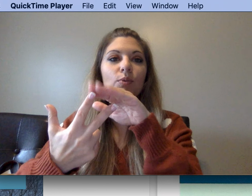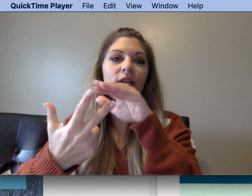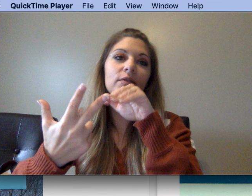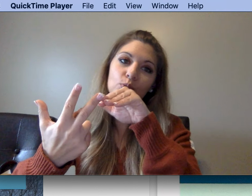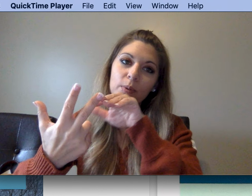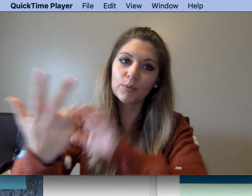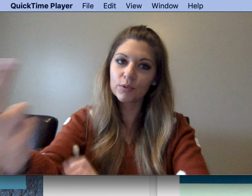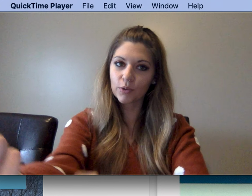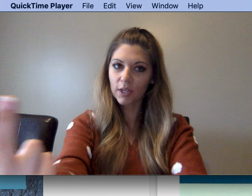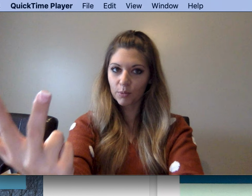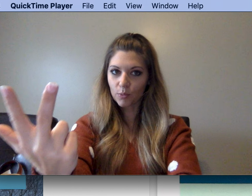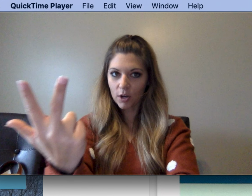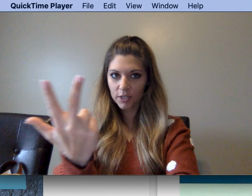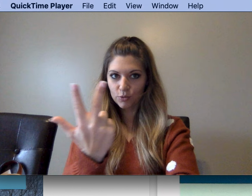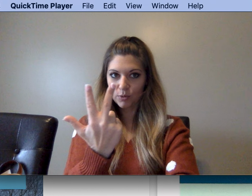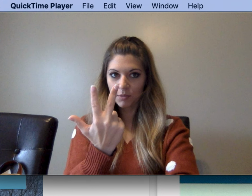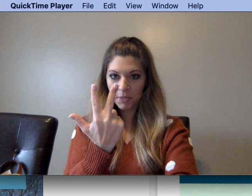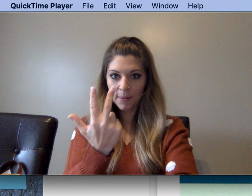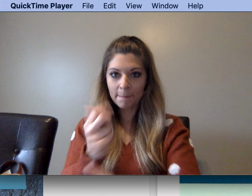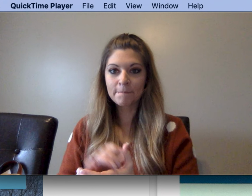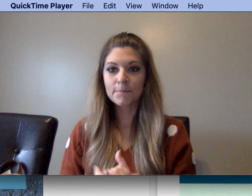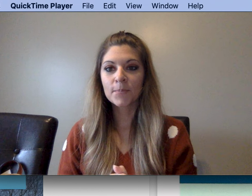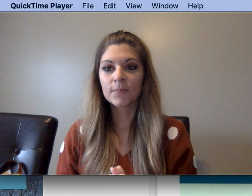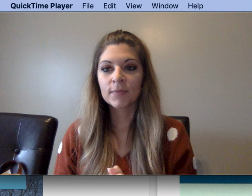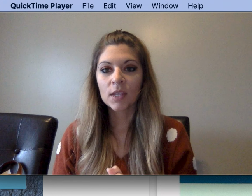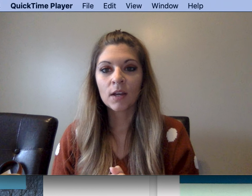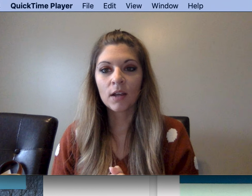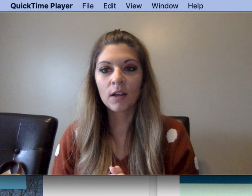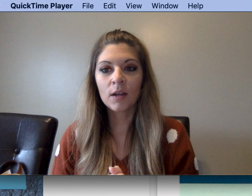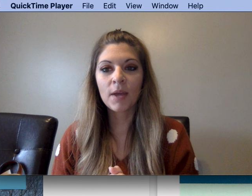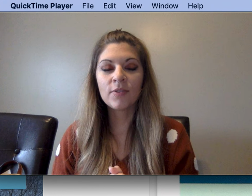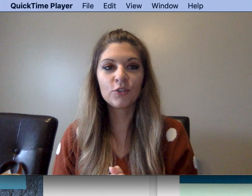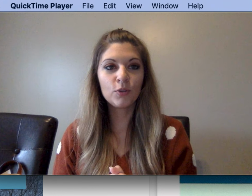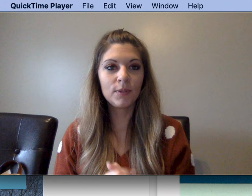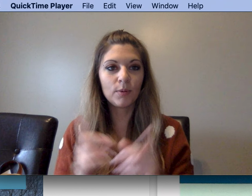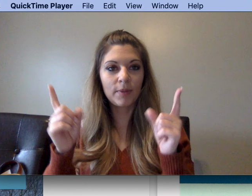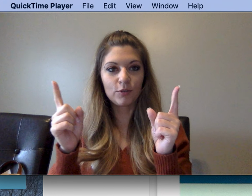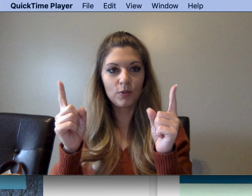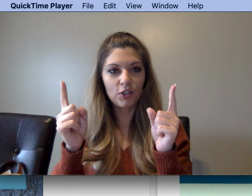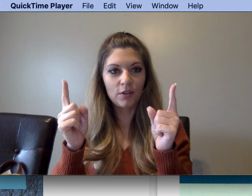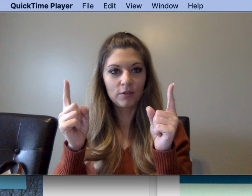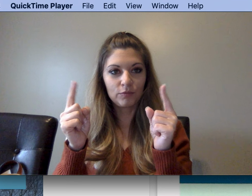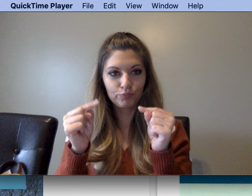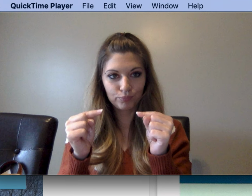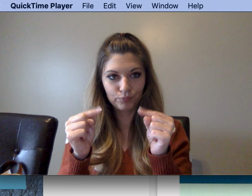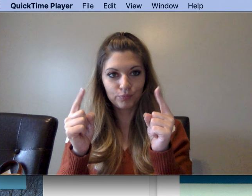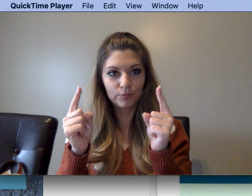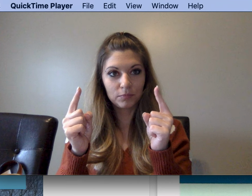represent three individual people. So they were walking towards me. And then two people bowed to each other.